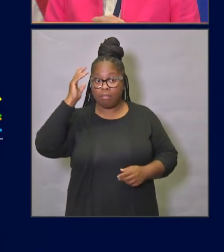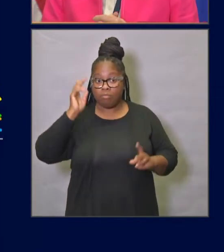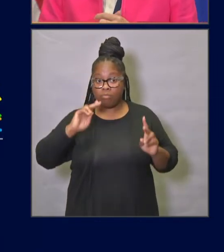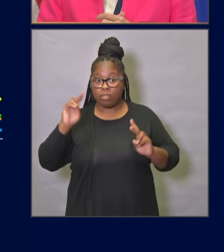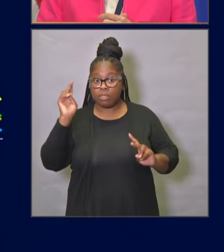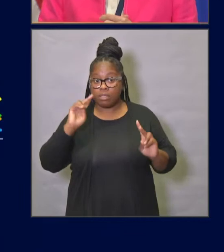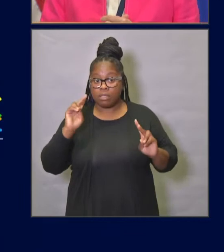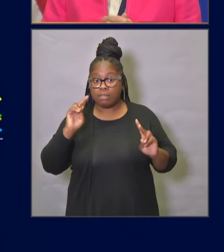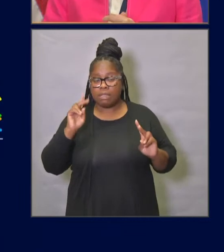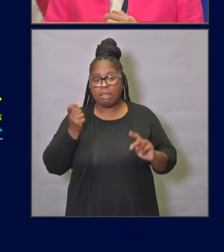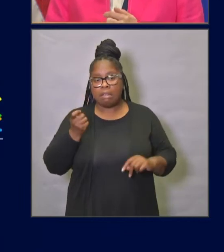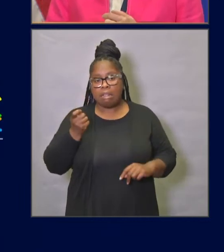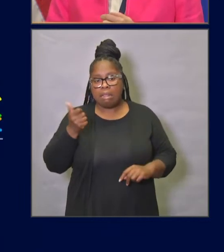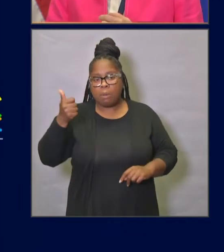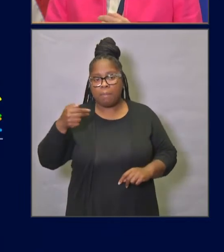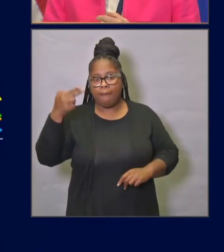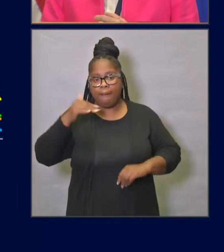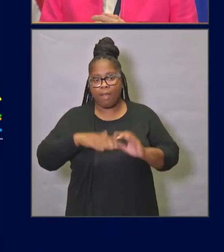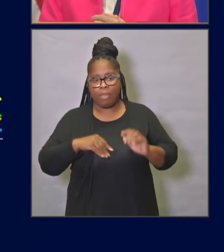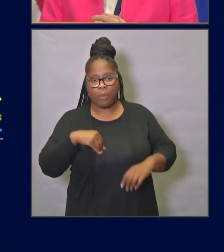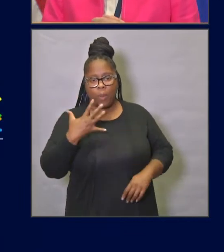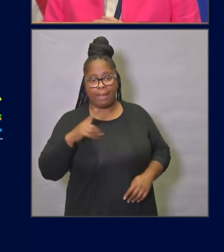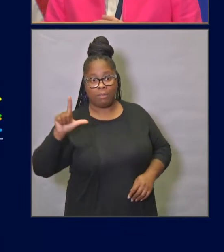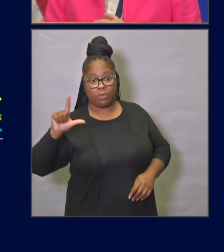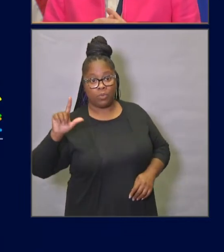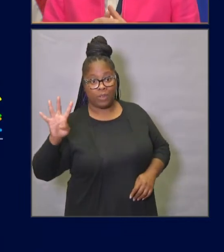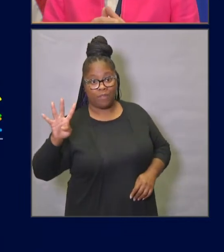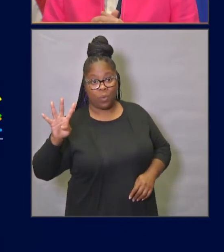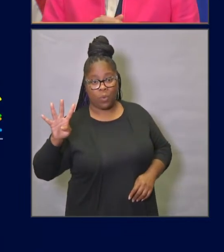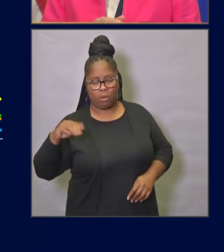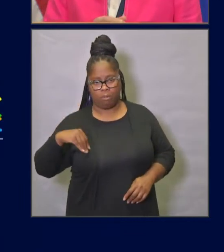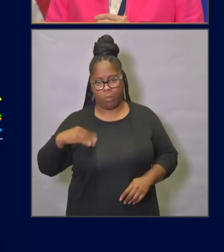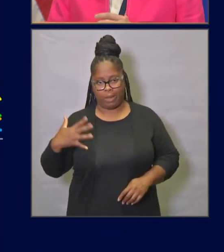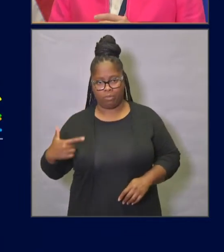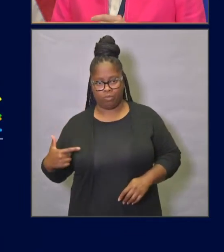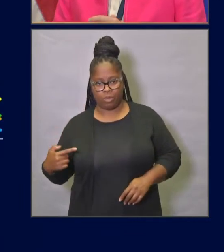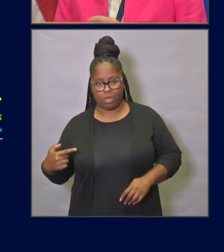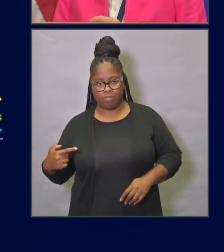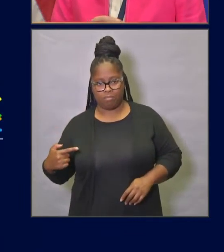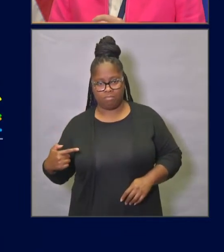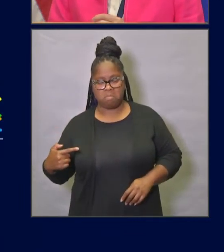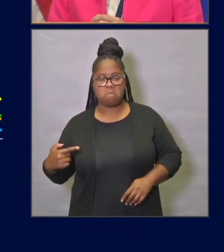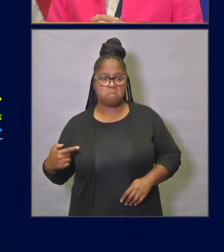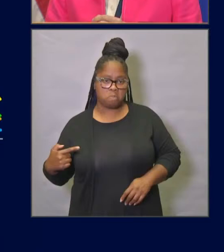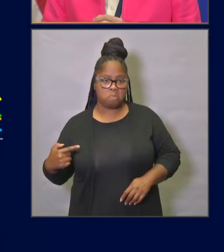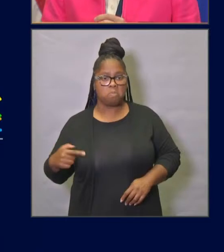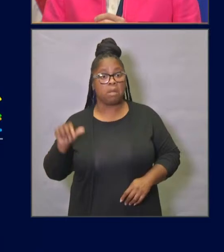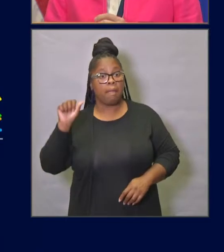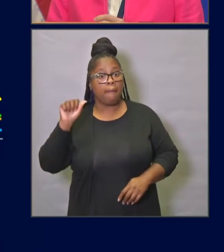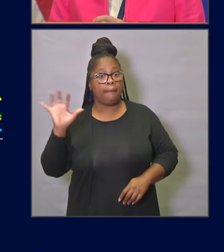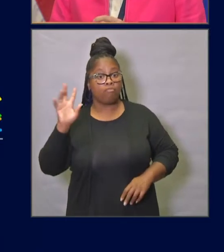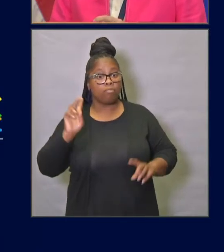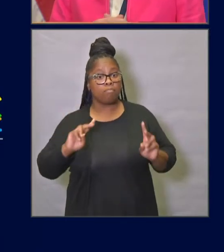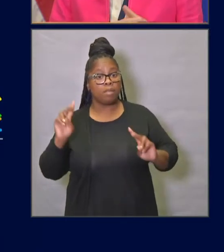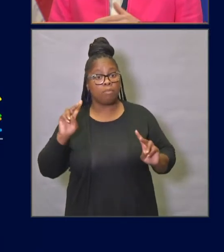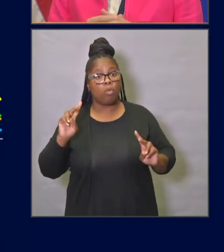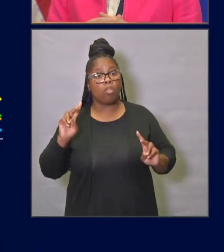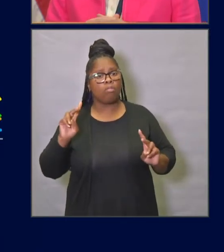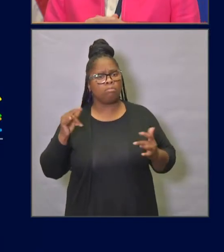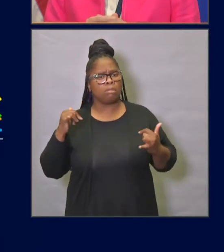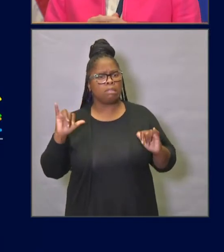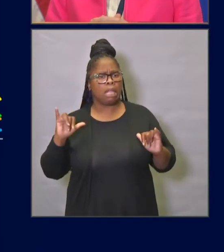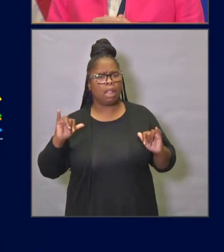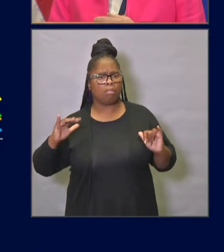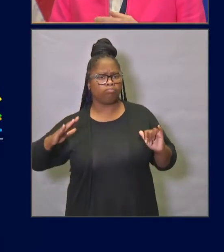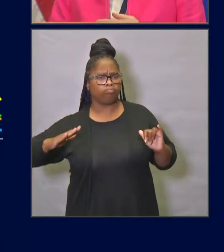than that of white residents at 24 cases per 100,000 people. And the case rate amongst Asian residents